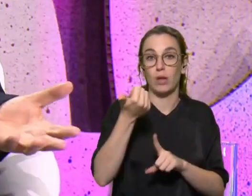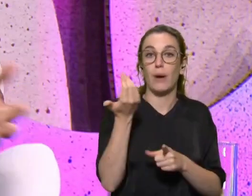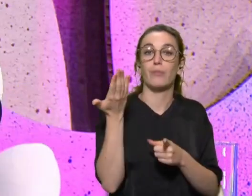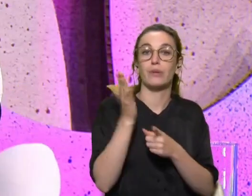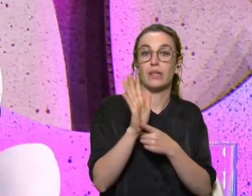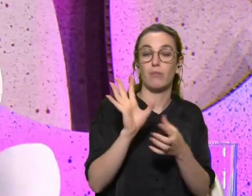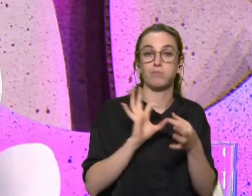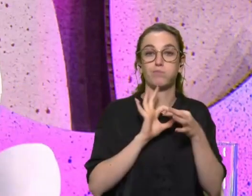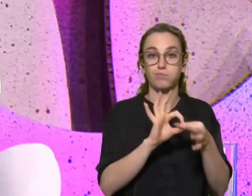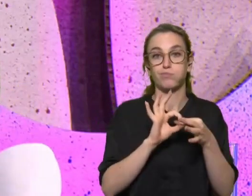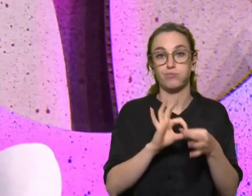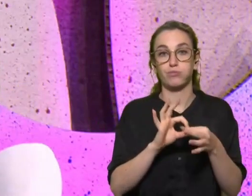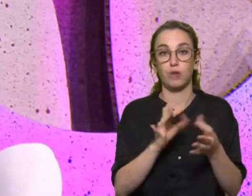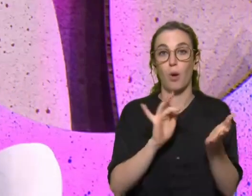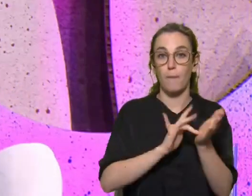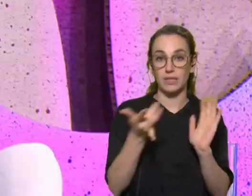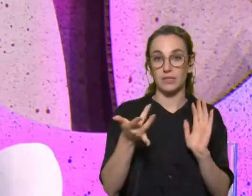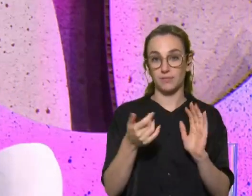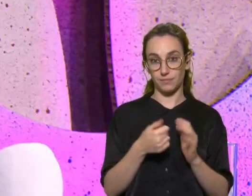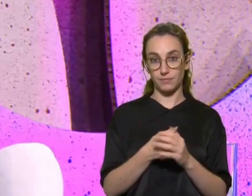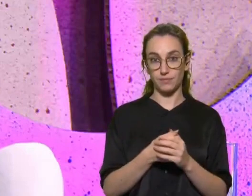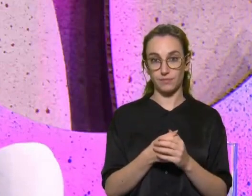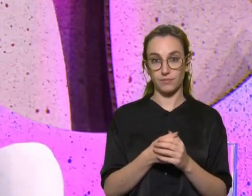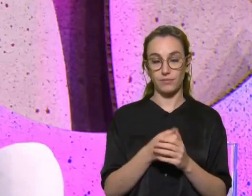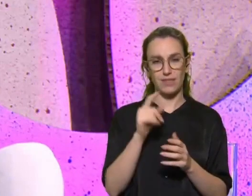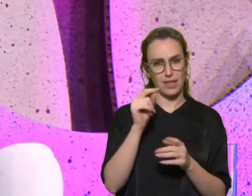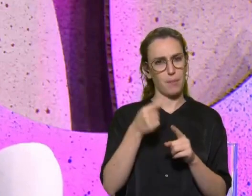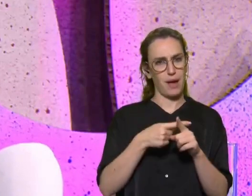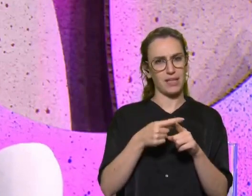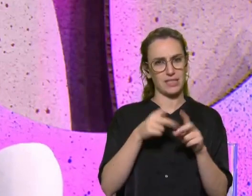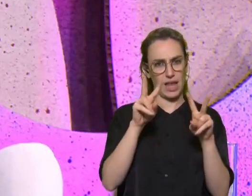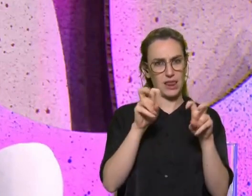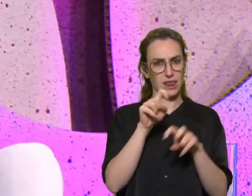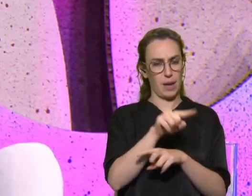Brazil, who is also interested in this topic.